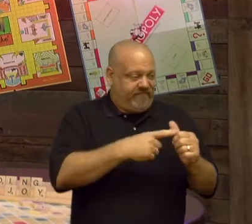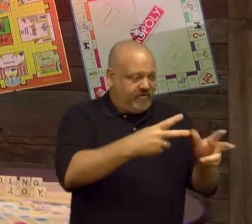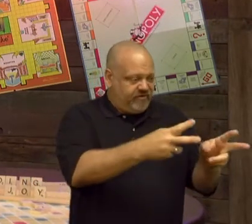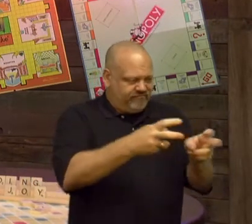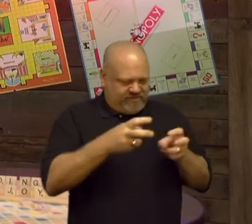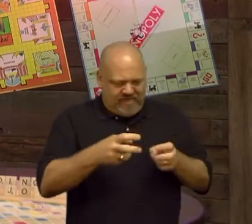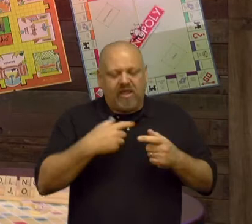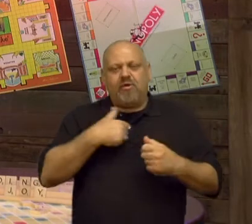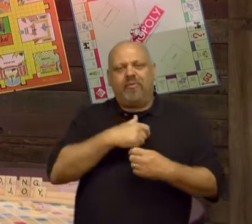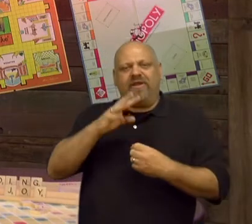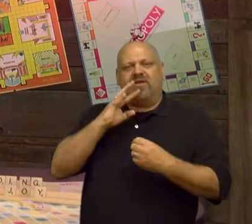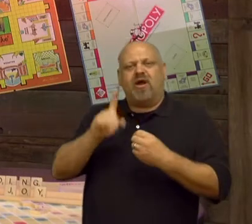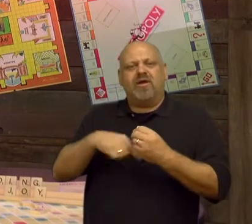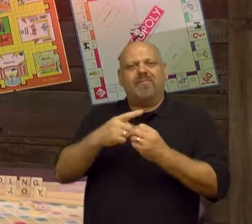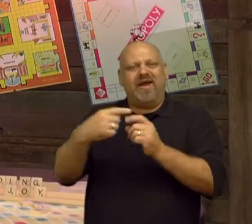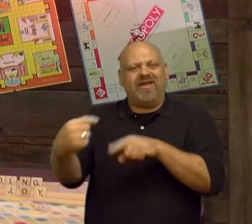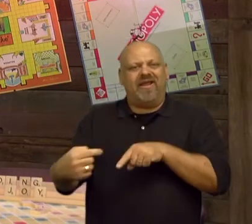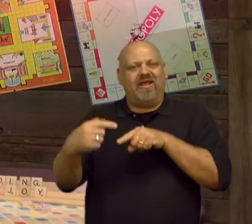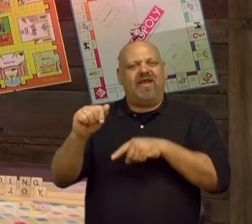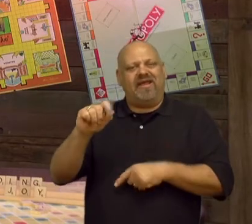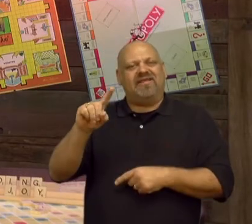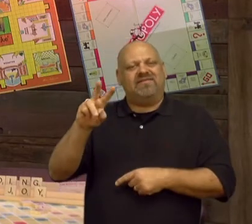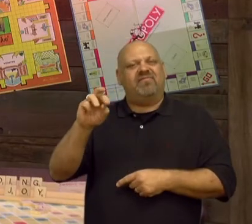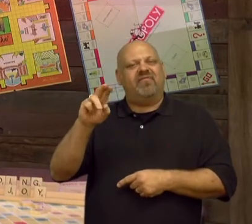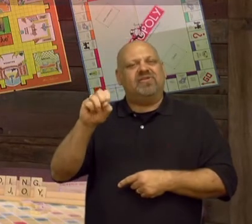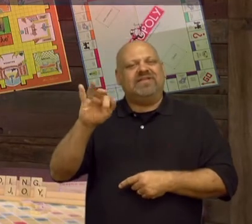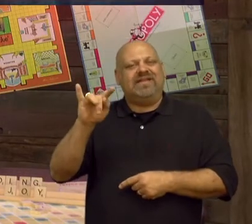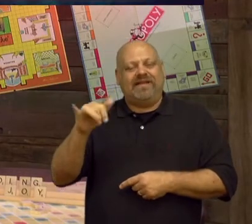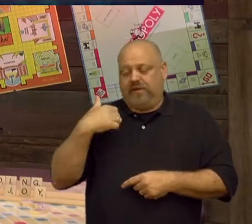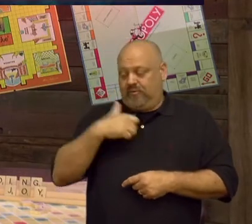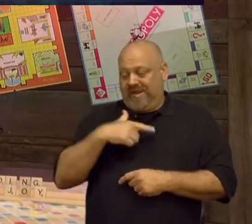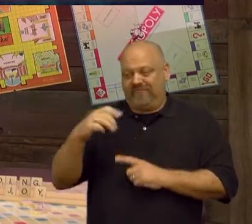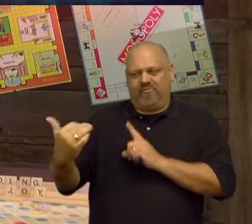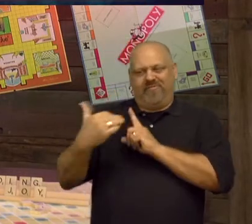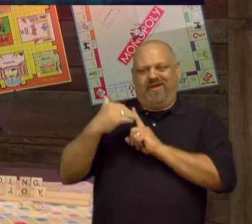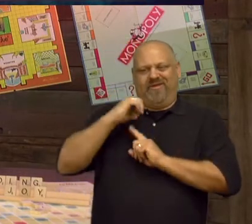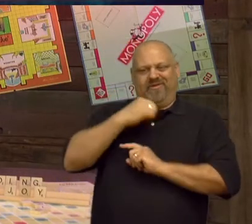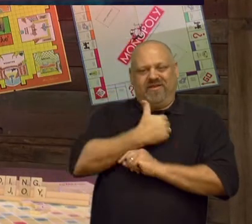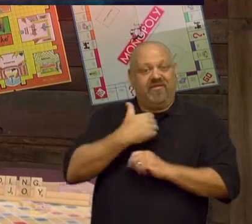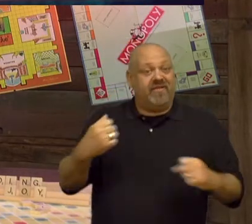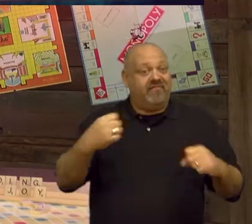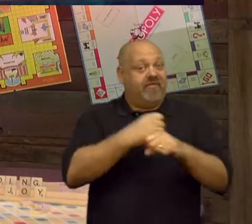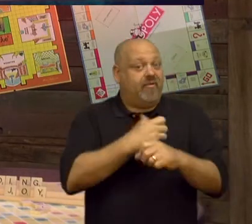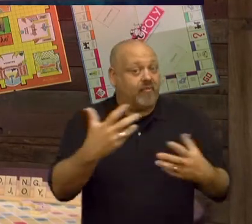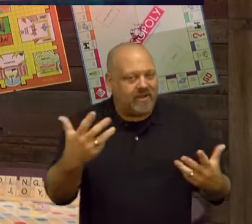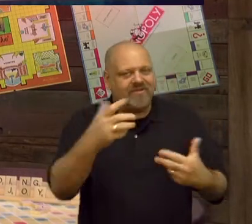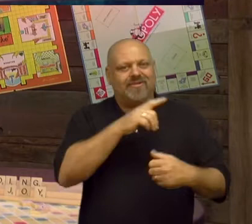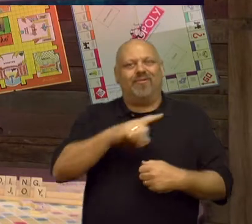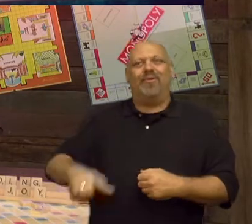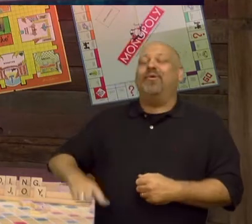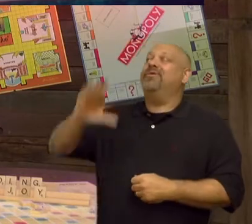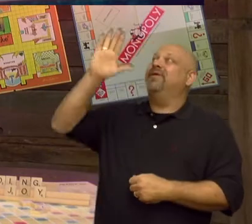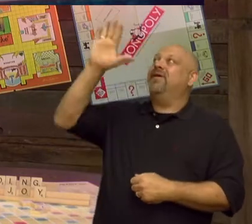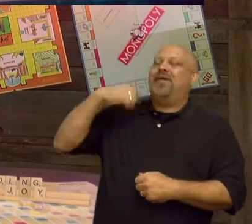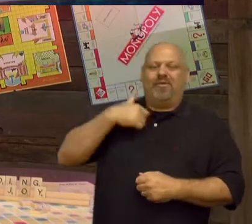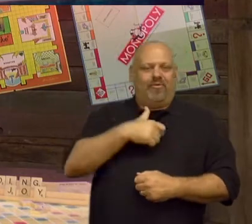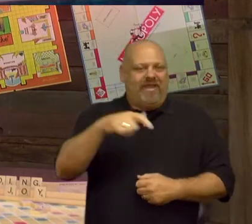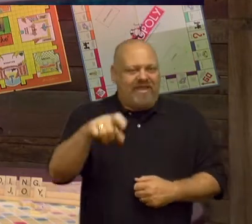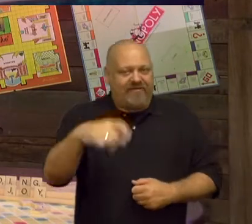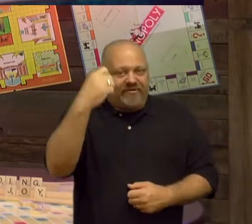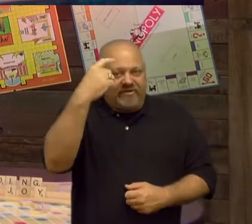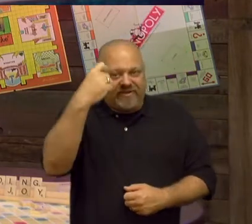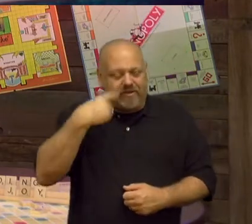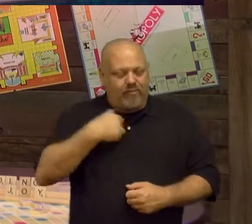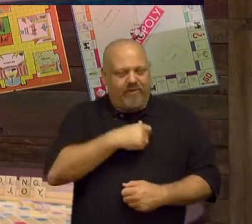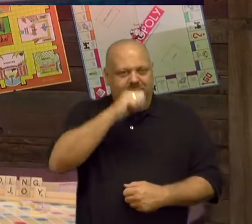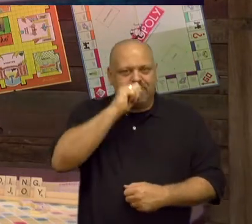we talk about adversity, we have to remind ourselves the fight is the Lord's. We have to understand that when we are going